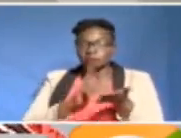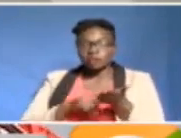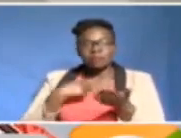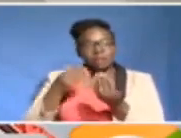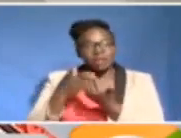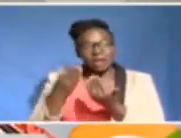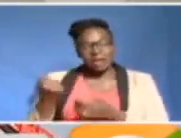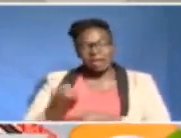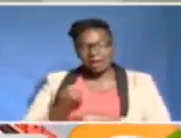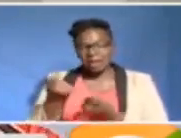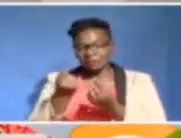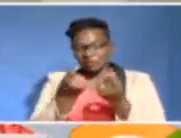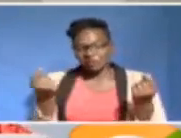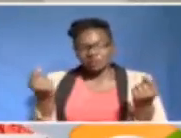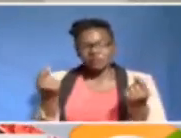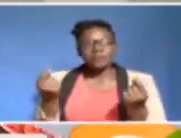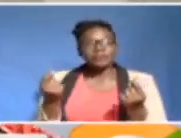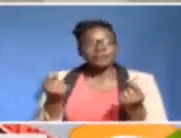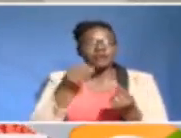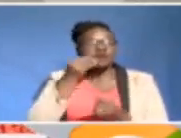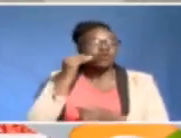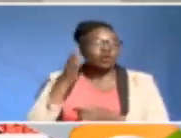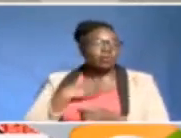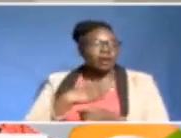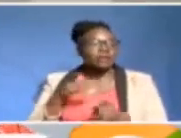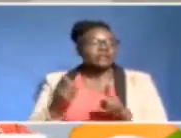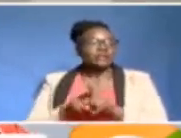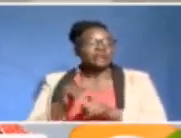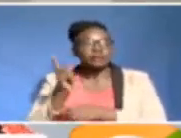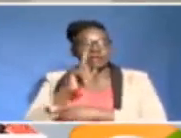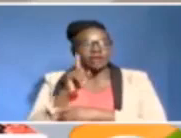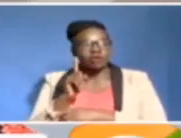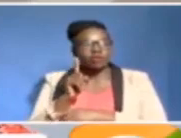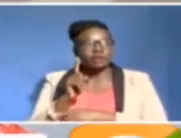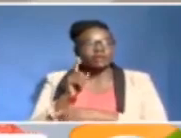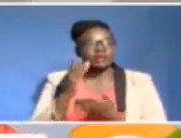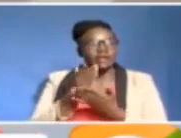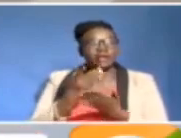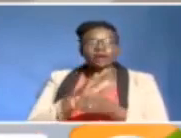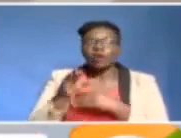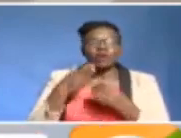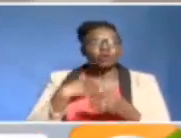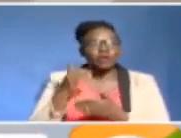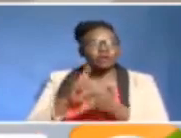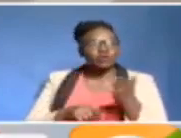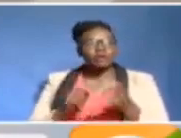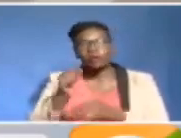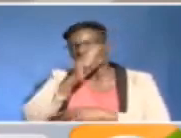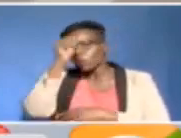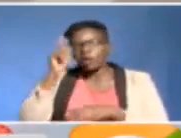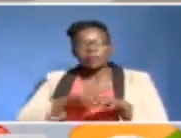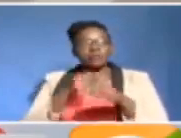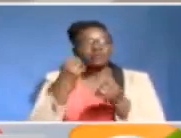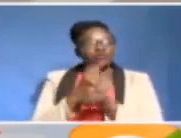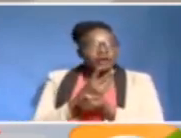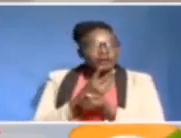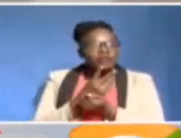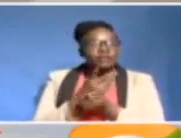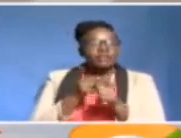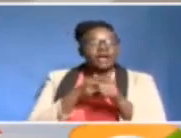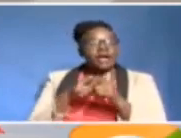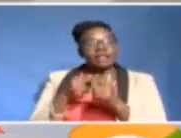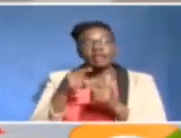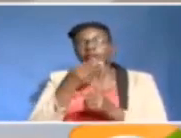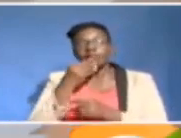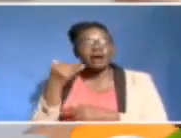knows, and even a few girls in our show in Nairobi Diary. And you see, all they want to do is wake up at 12, and then they want to get a phone call from a